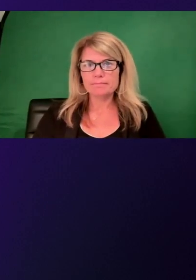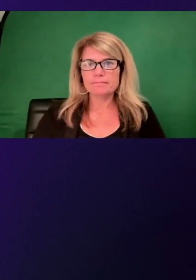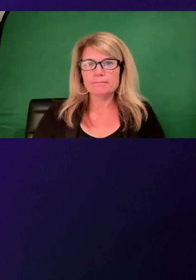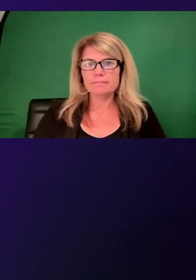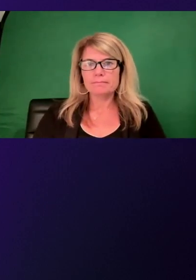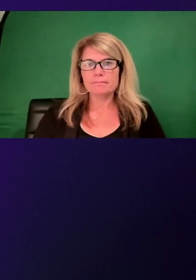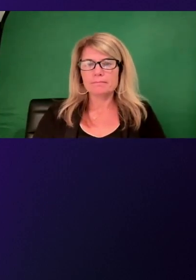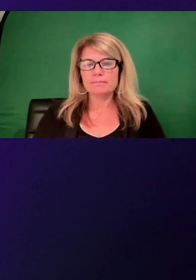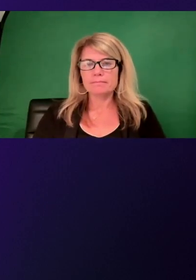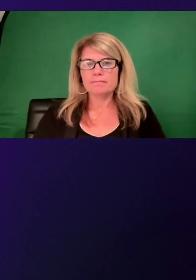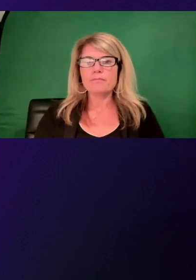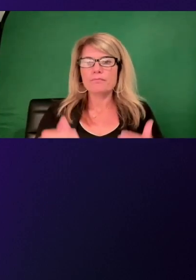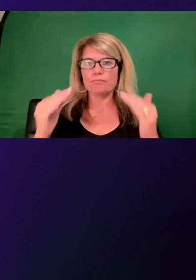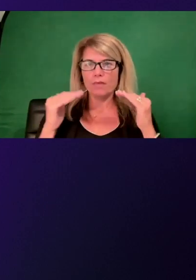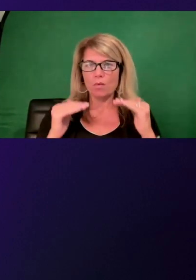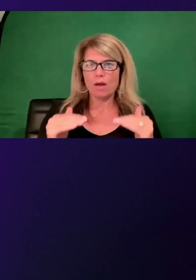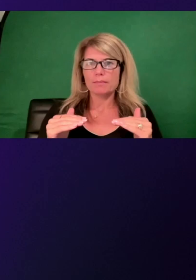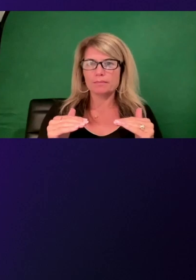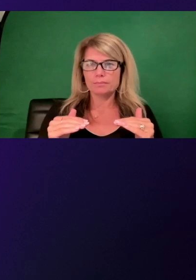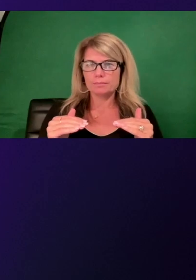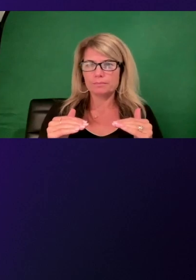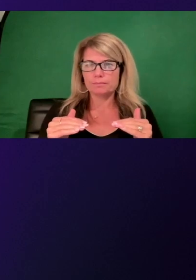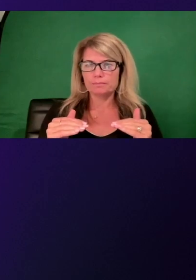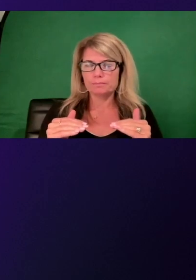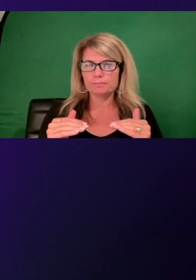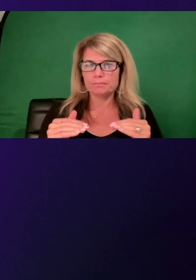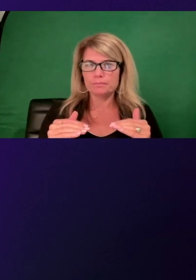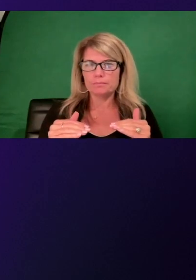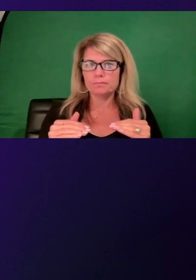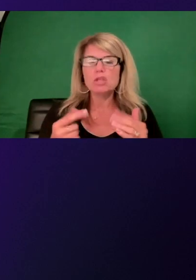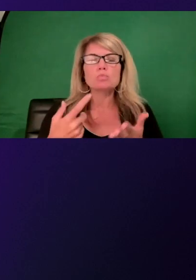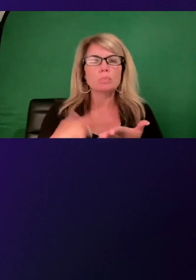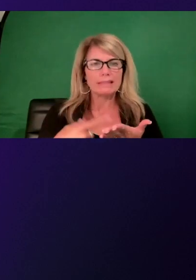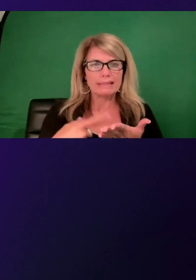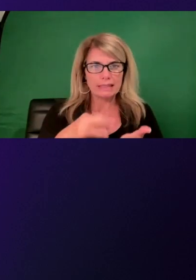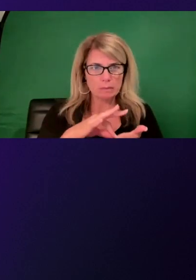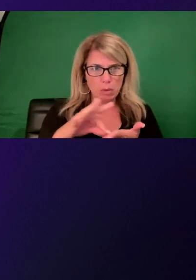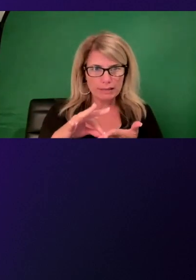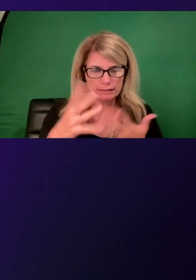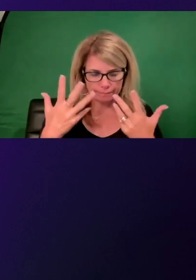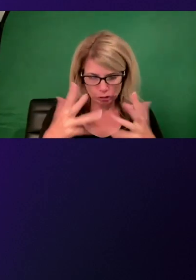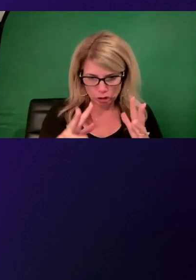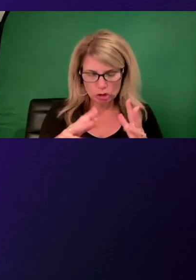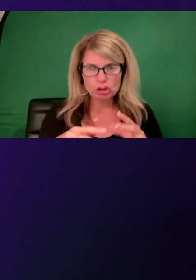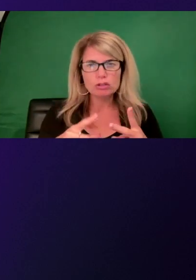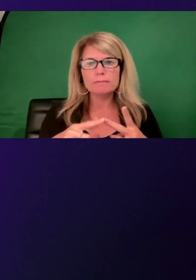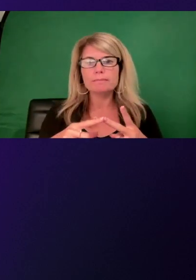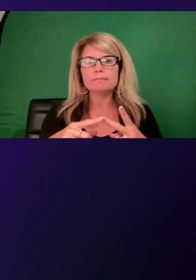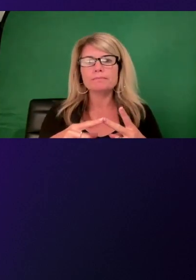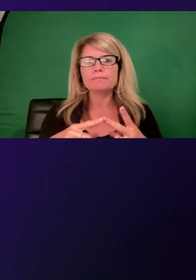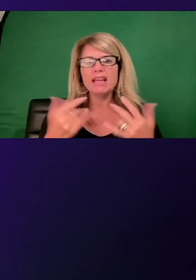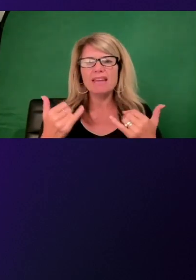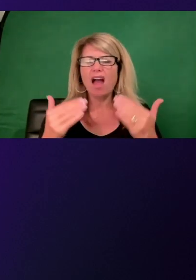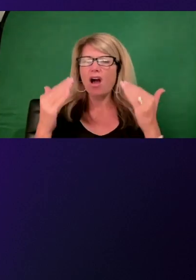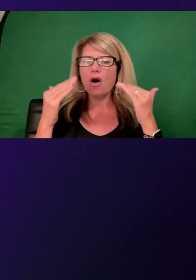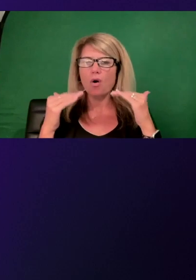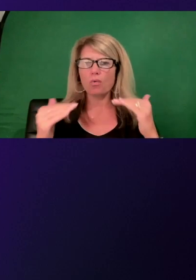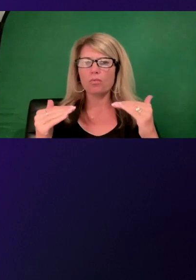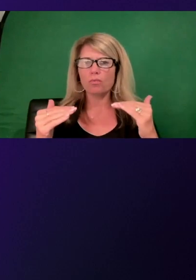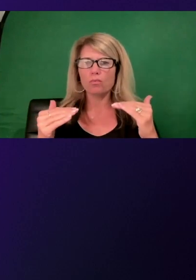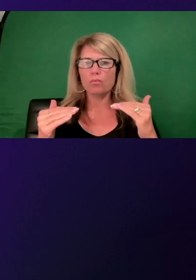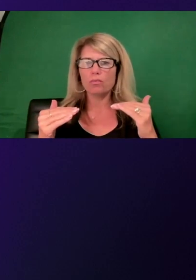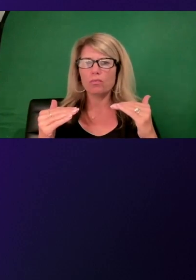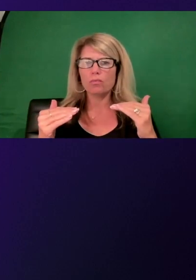okay, we talked a little bit about the pricing here as we go through that. Maybe we can talk about, Reena, a little bit more